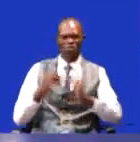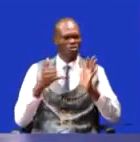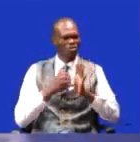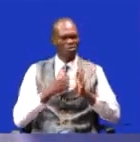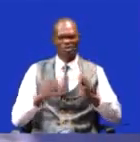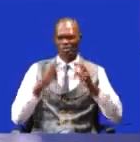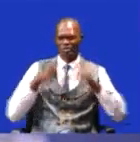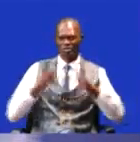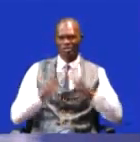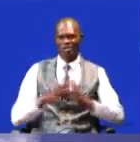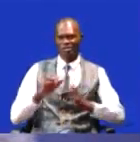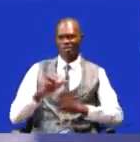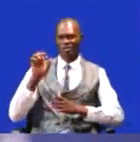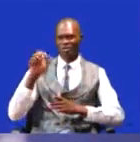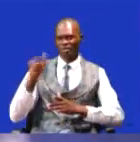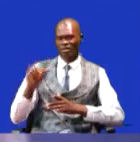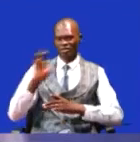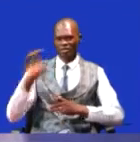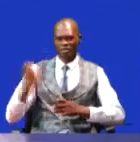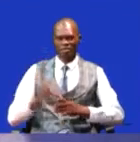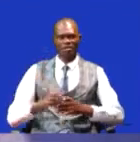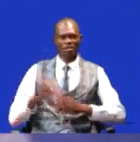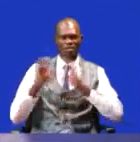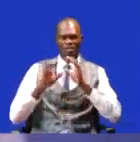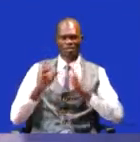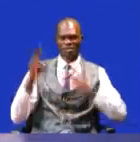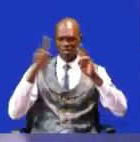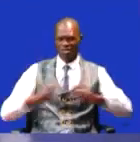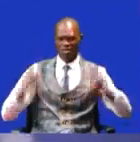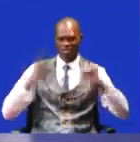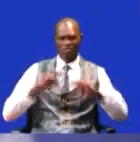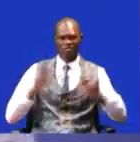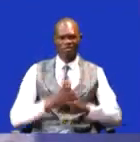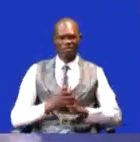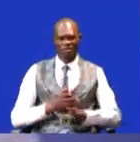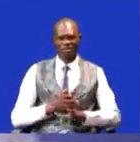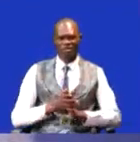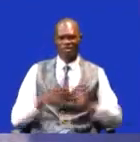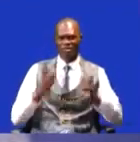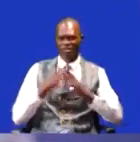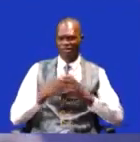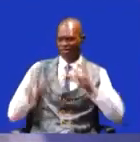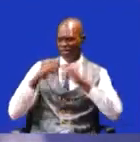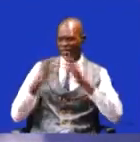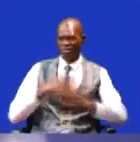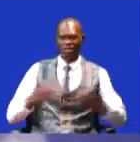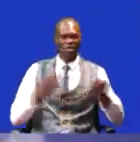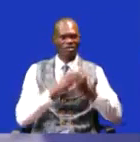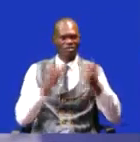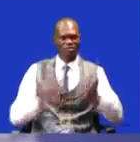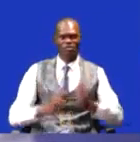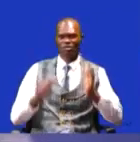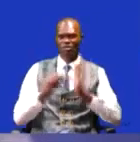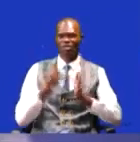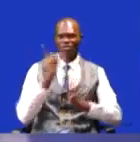TSCC instigate. So not everything which comes to us, which is applicable to us, so when they come, we sort it out. And from